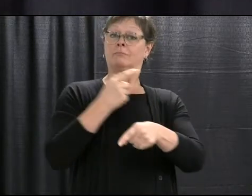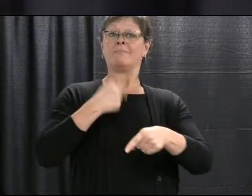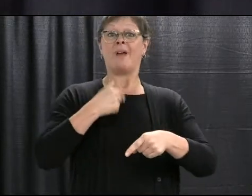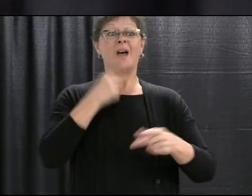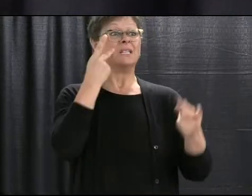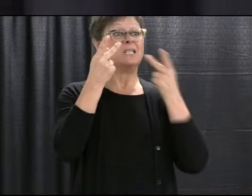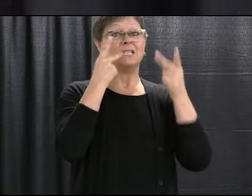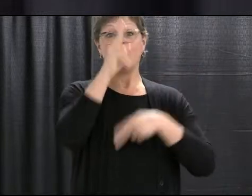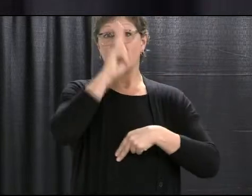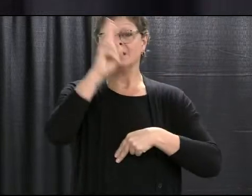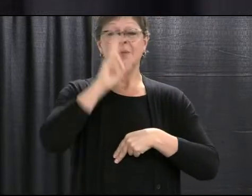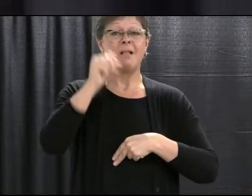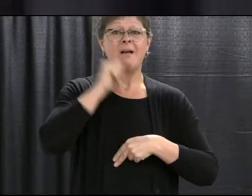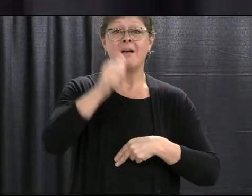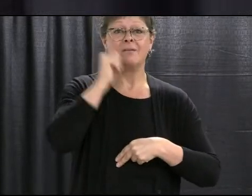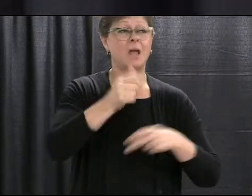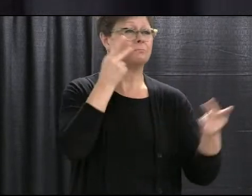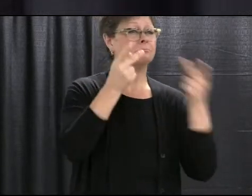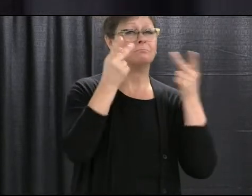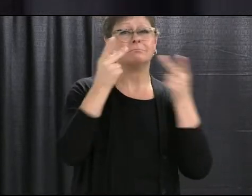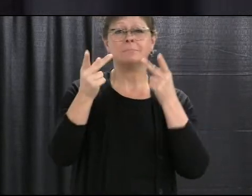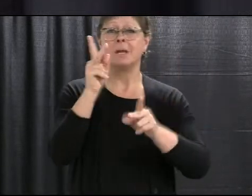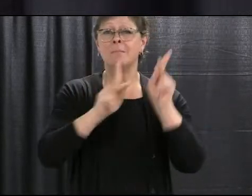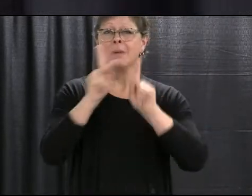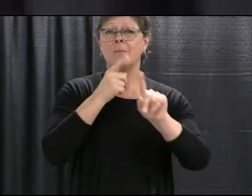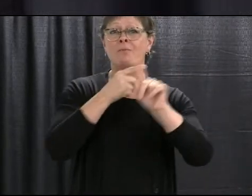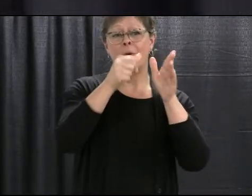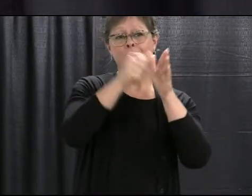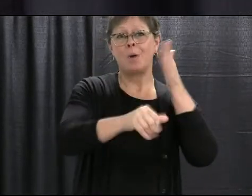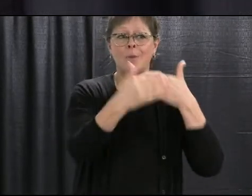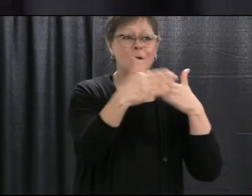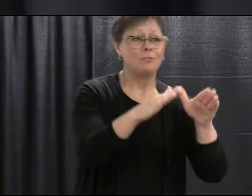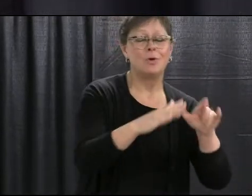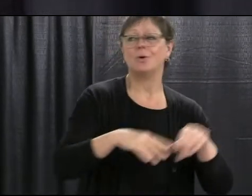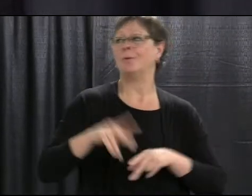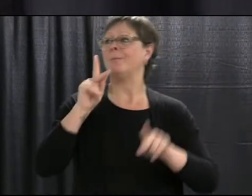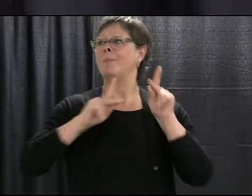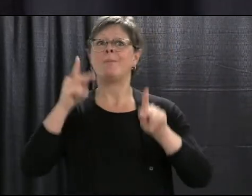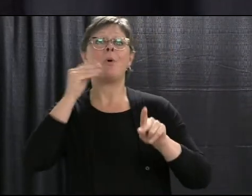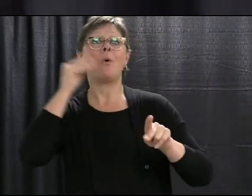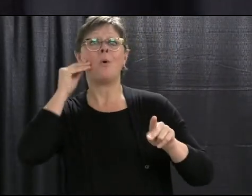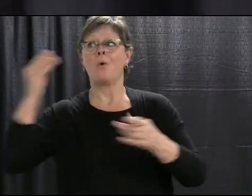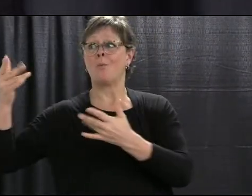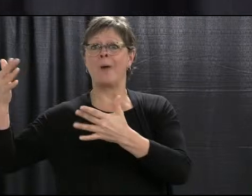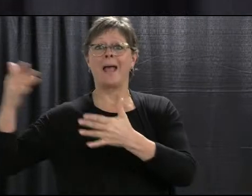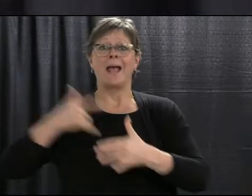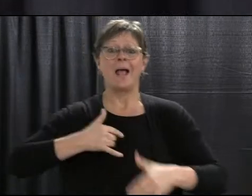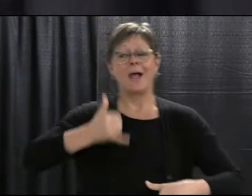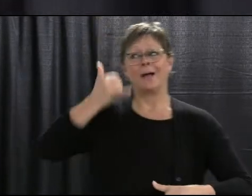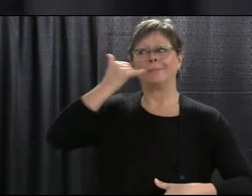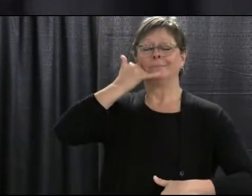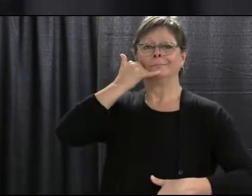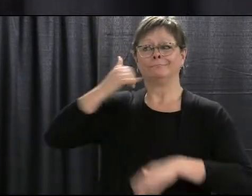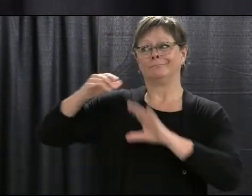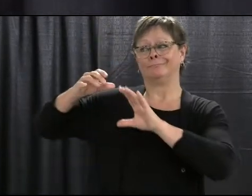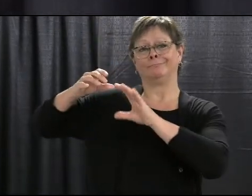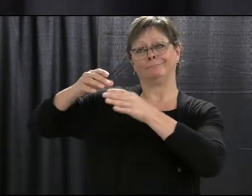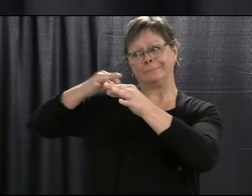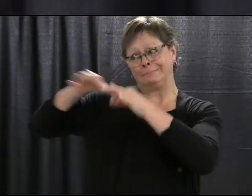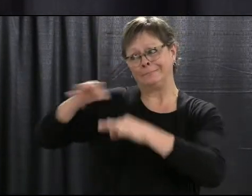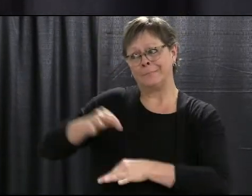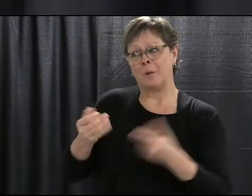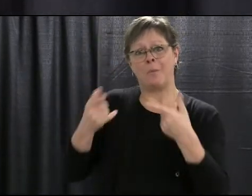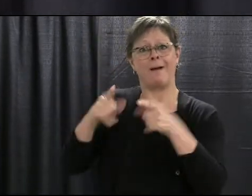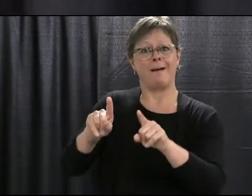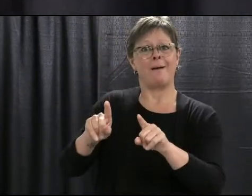day. I see the people coming out of the operating room. I answer the telephone when people are at home waiting. The positive impacts that